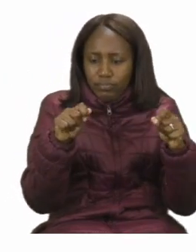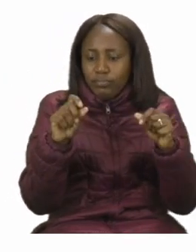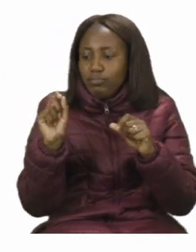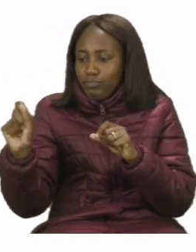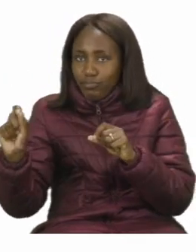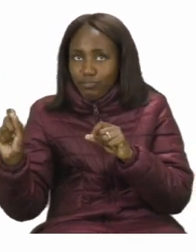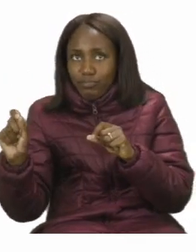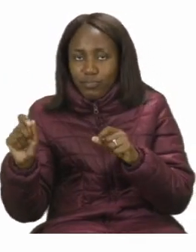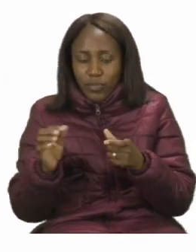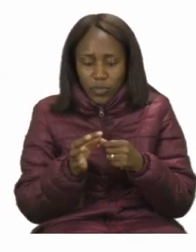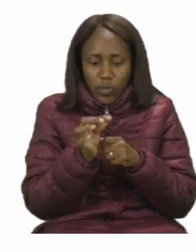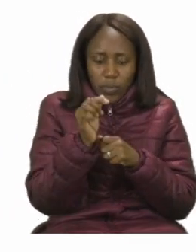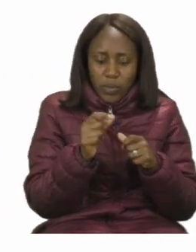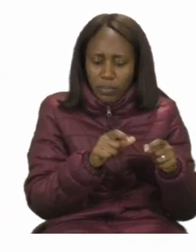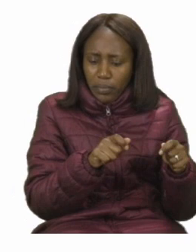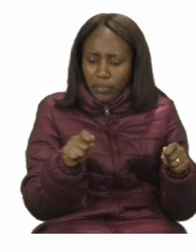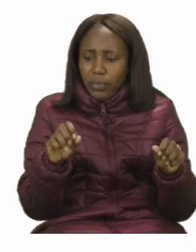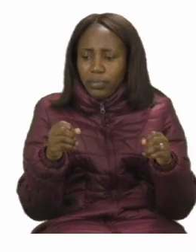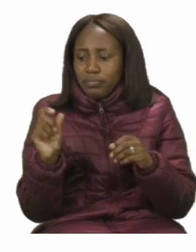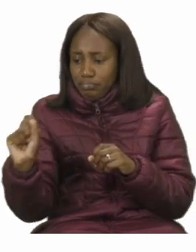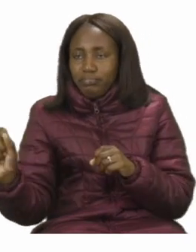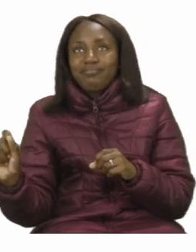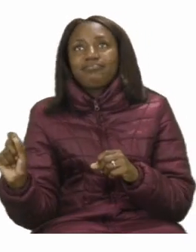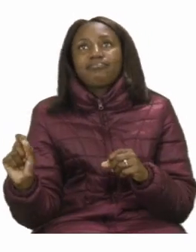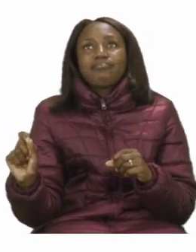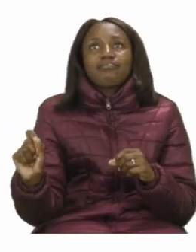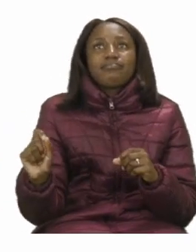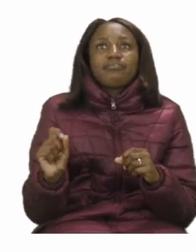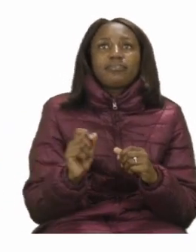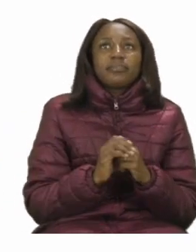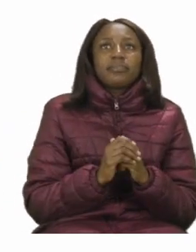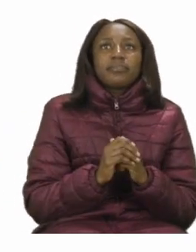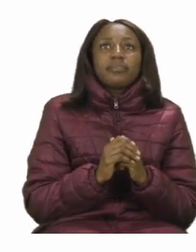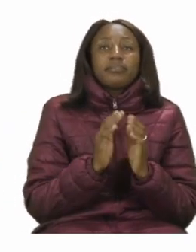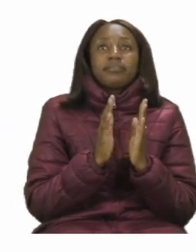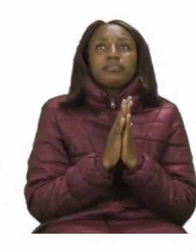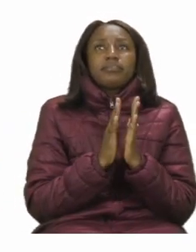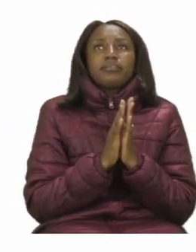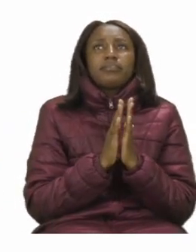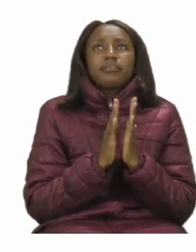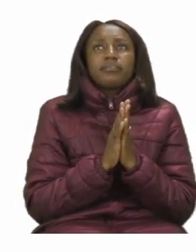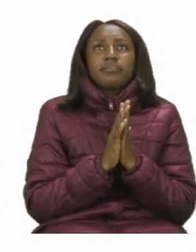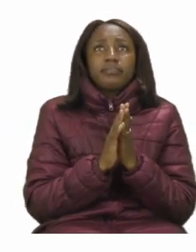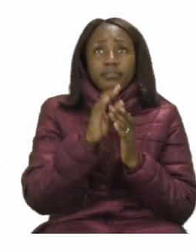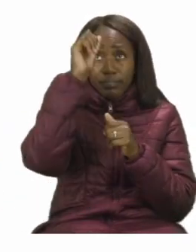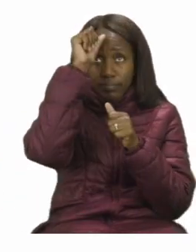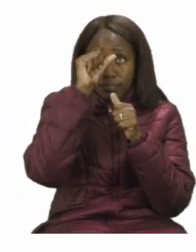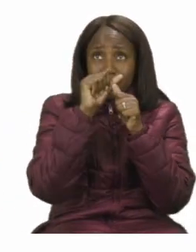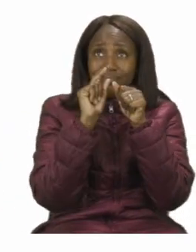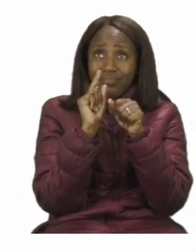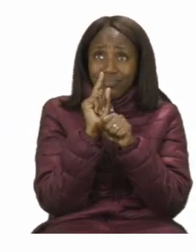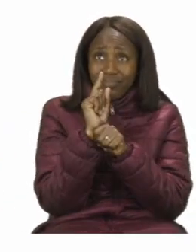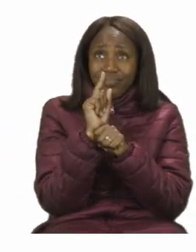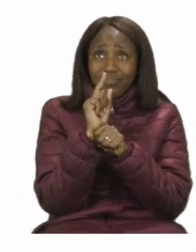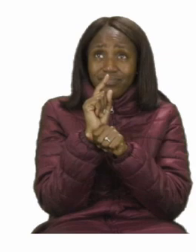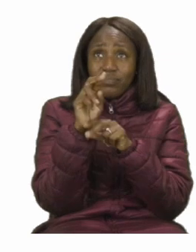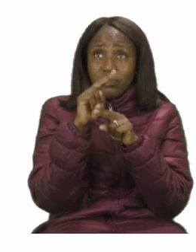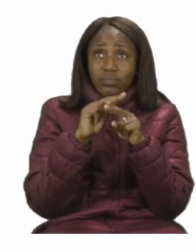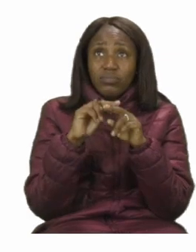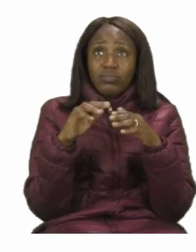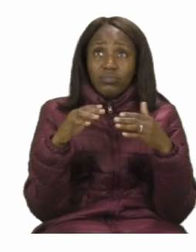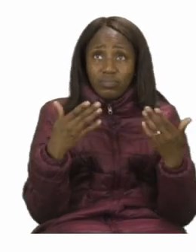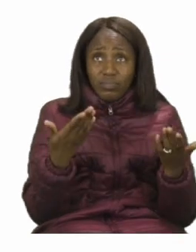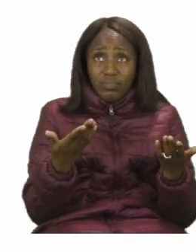of toothpaste. Okay, remember you have to measure your objects from the